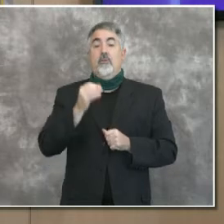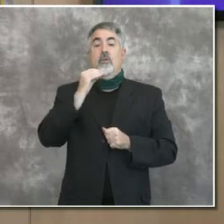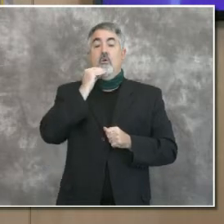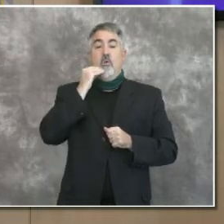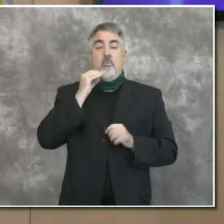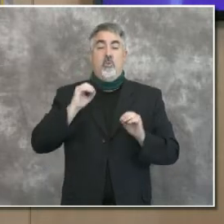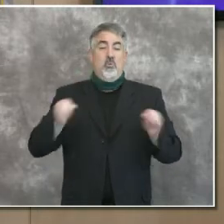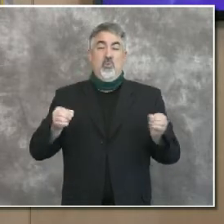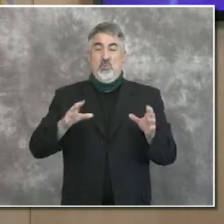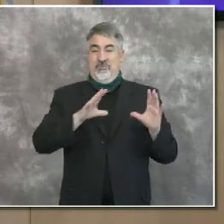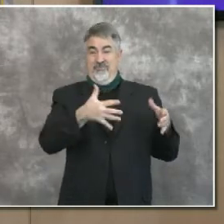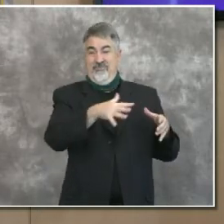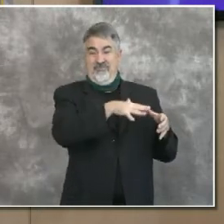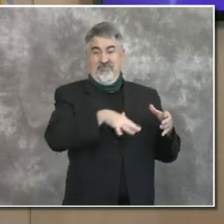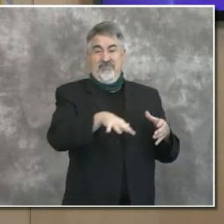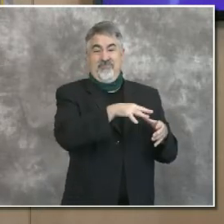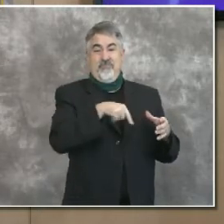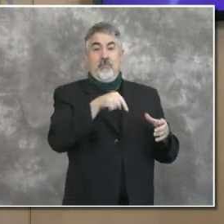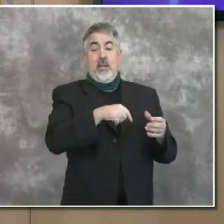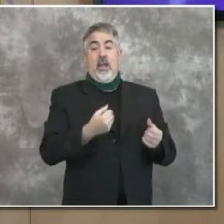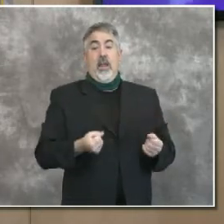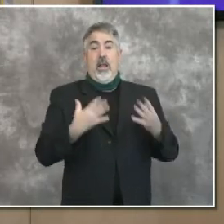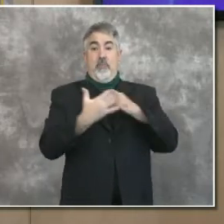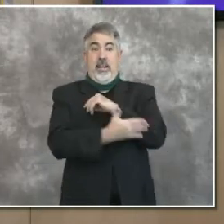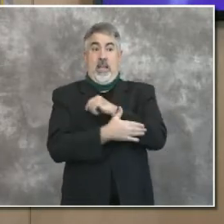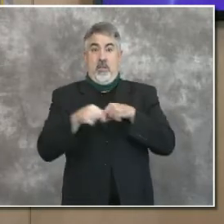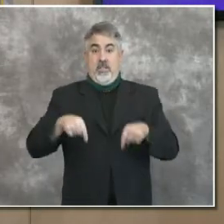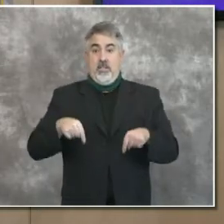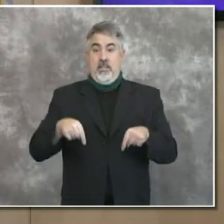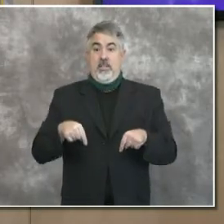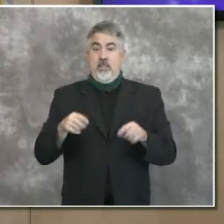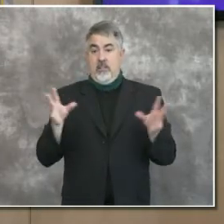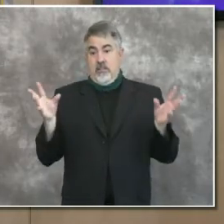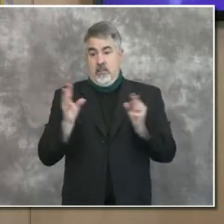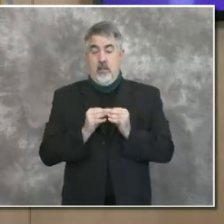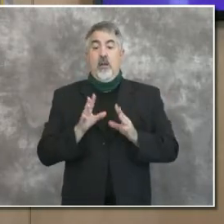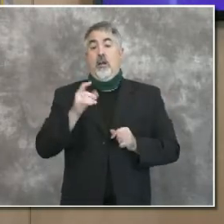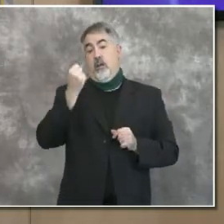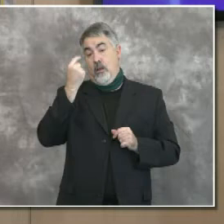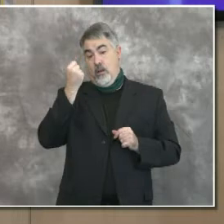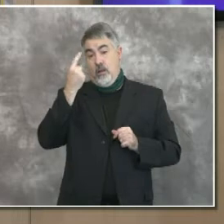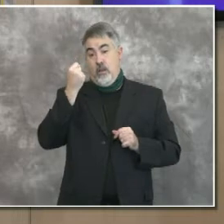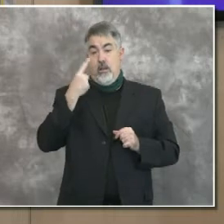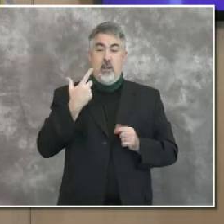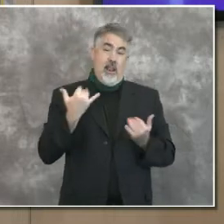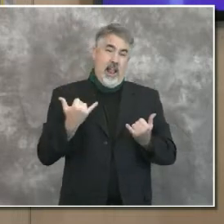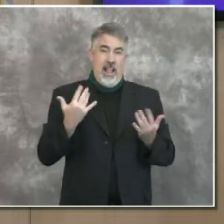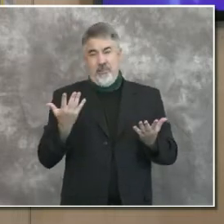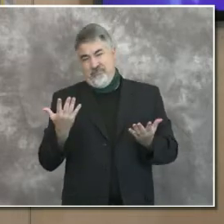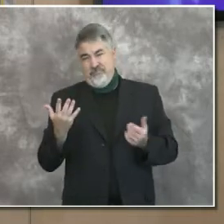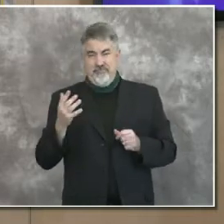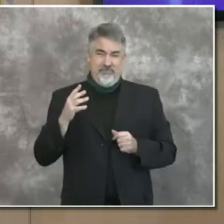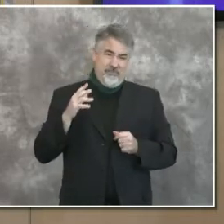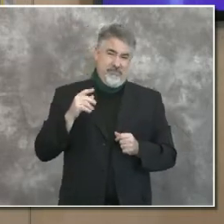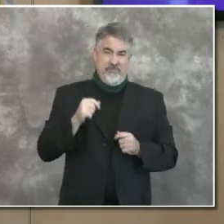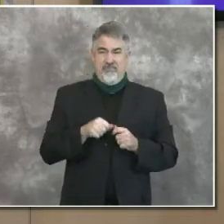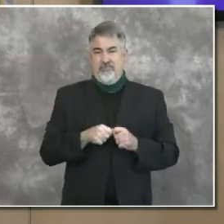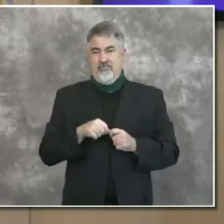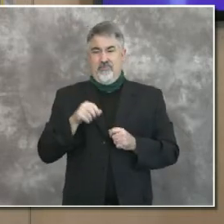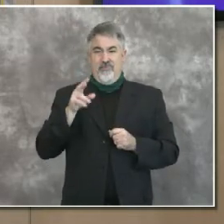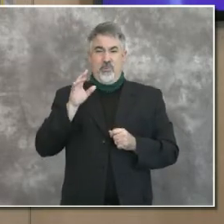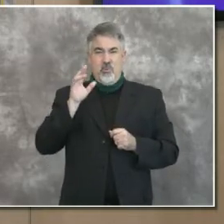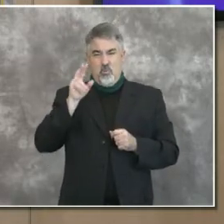cases countywide, irrespective of the convention center, we are currently standing at 24 of our